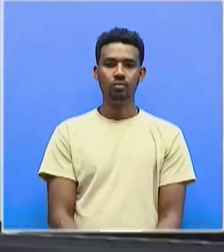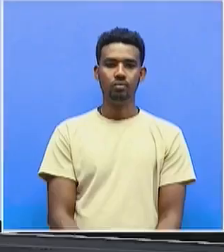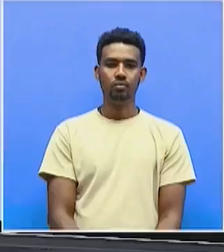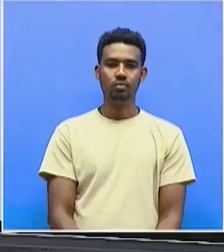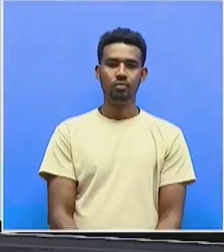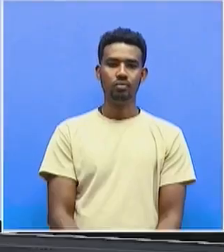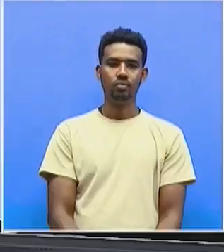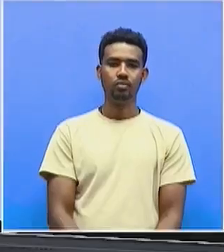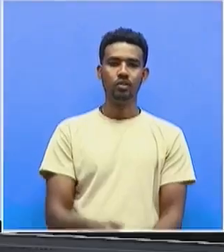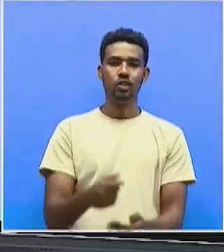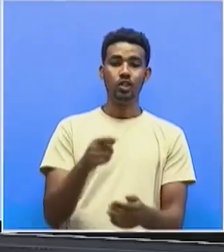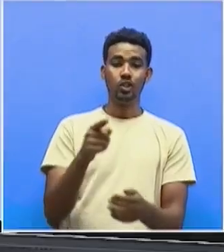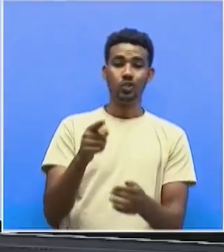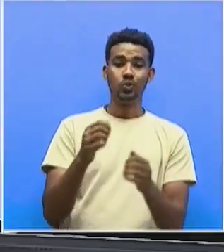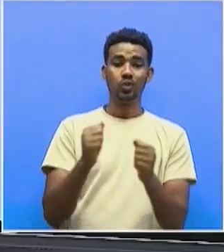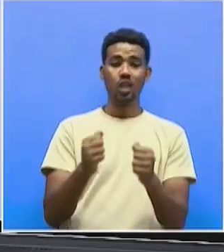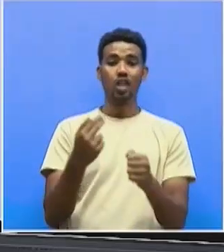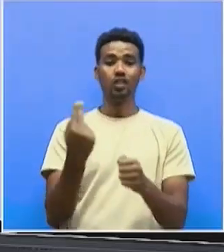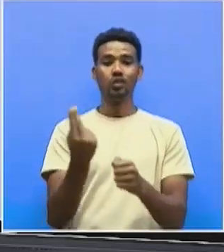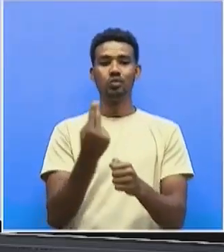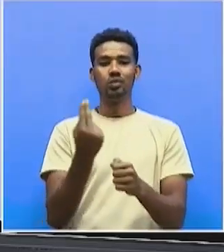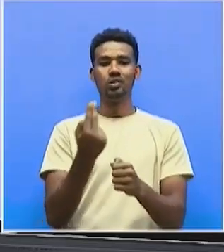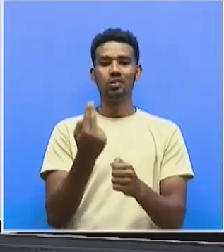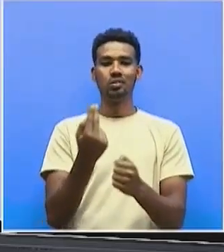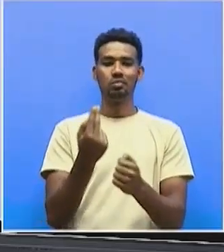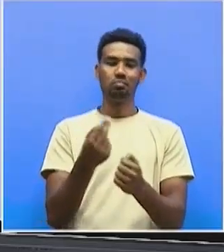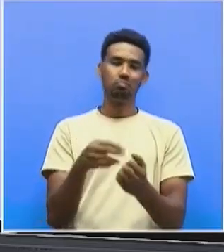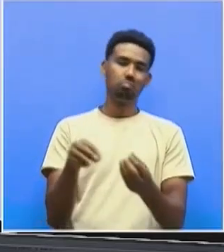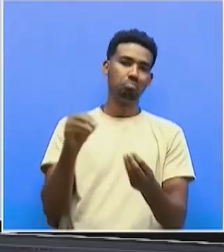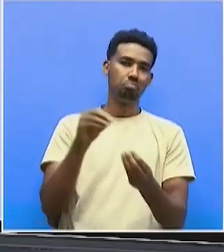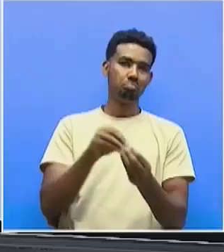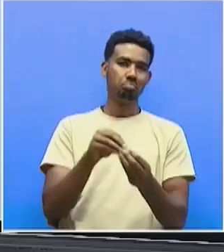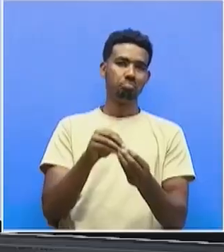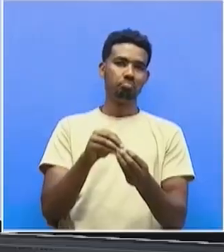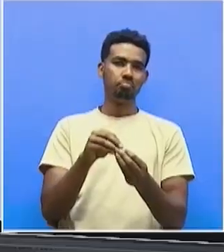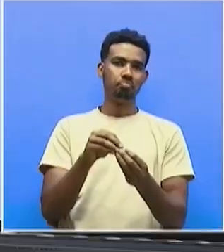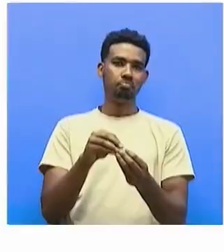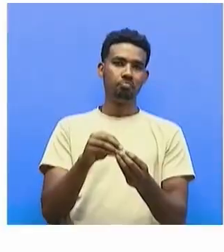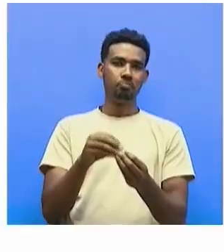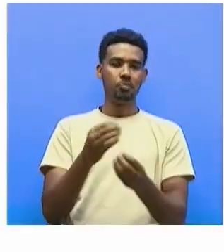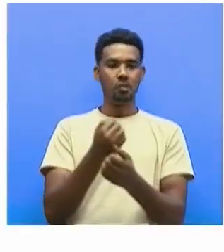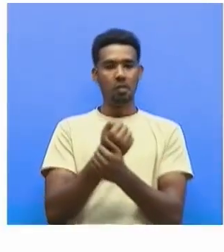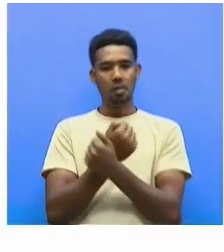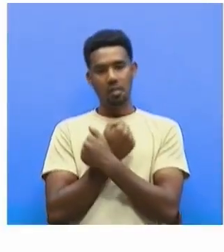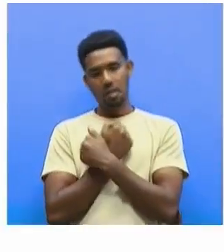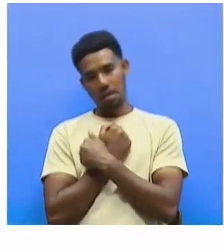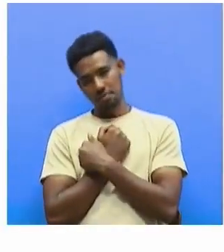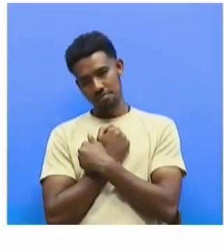In here, you can use even like some words with like love.